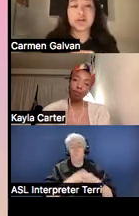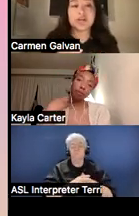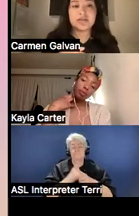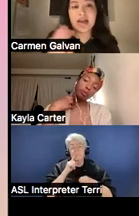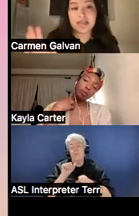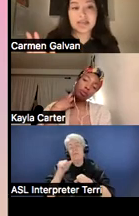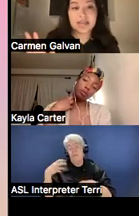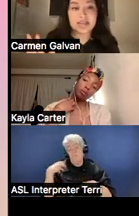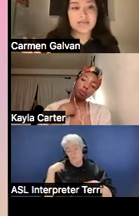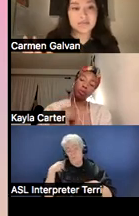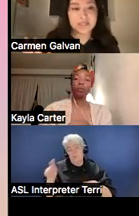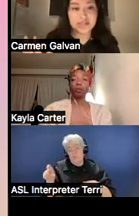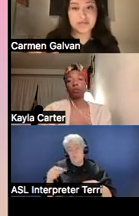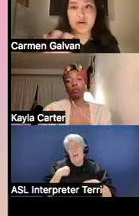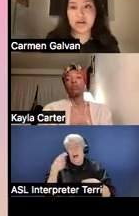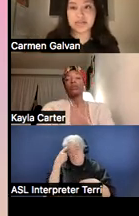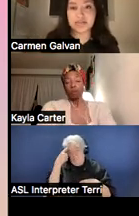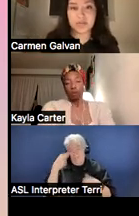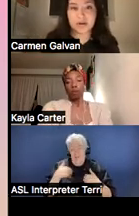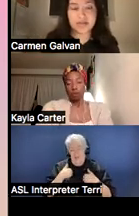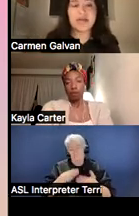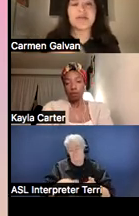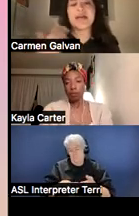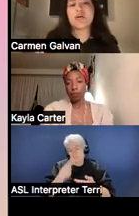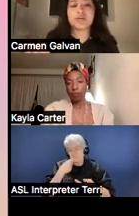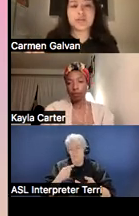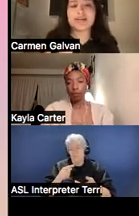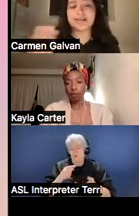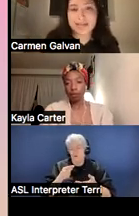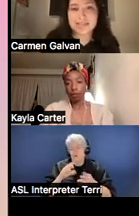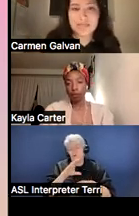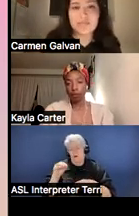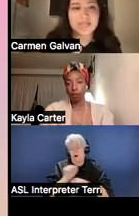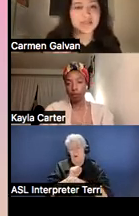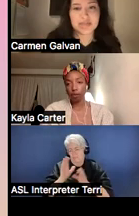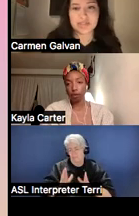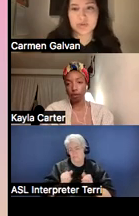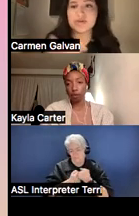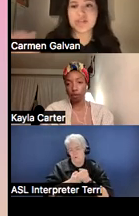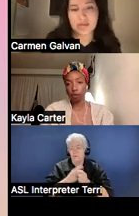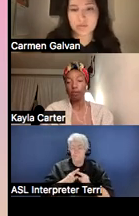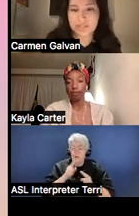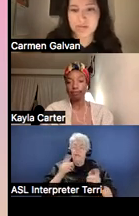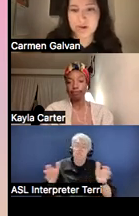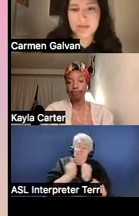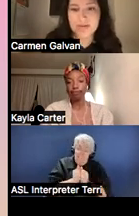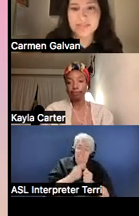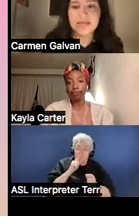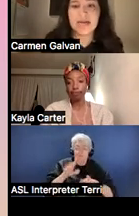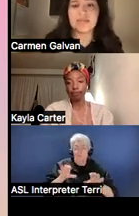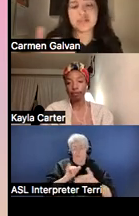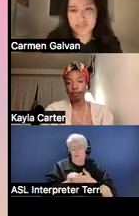Employers should, I think, have a budget for colleague support, but I also think collectively we can do that as well, which I am going to talk